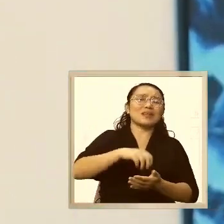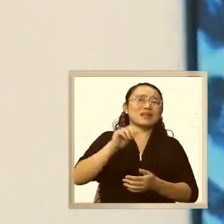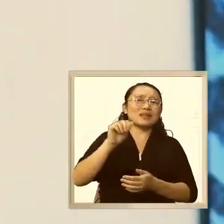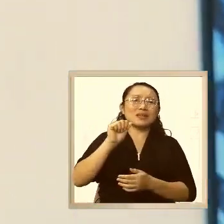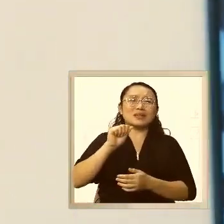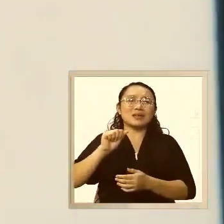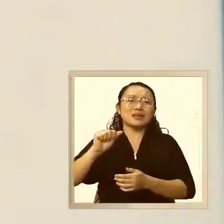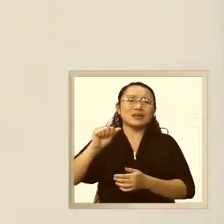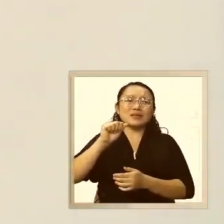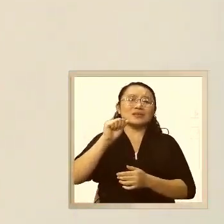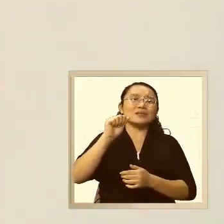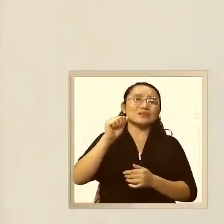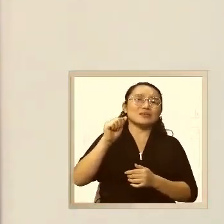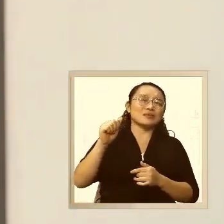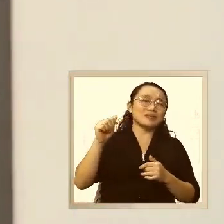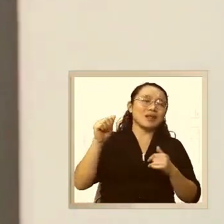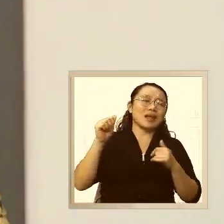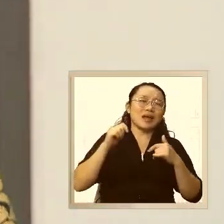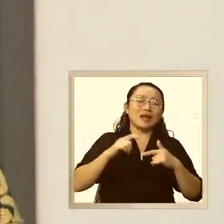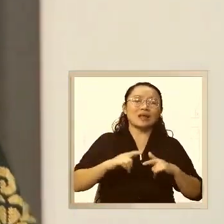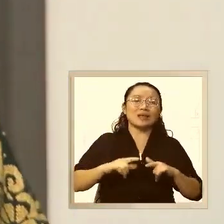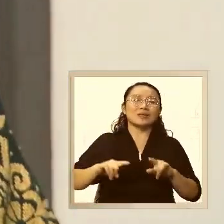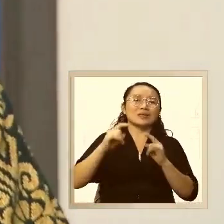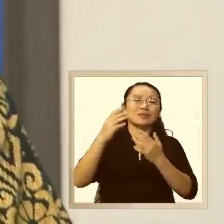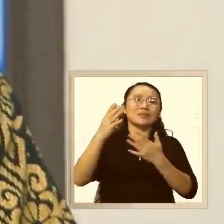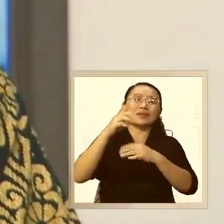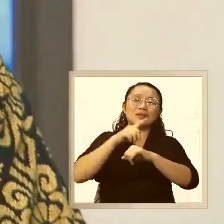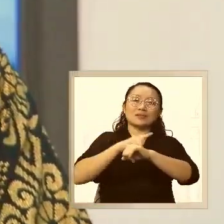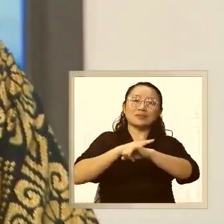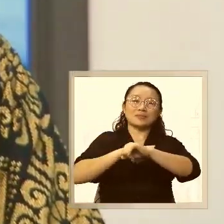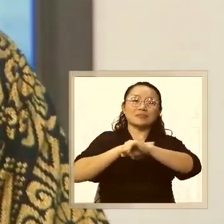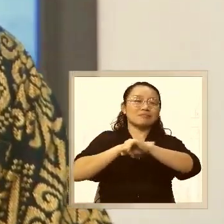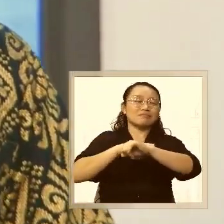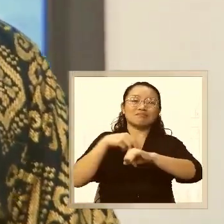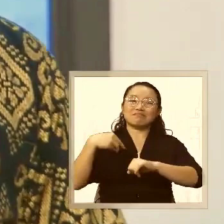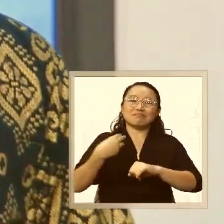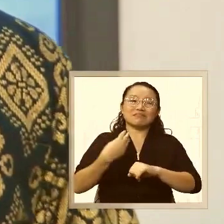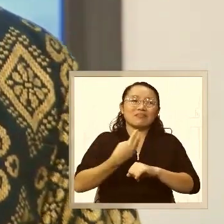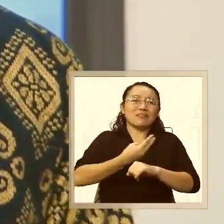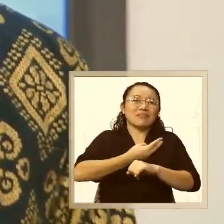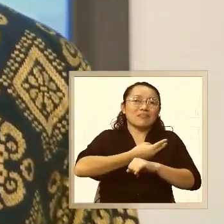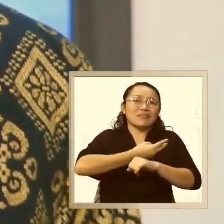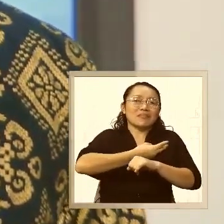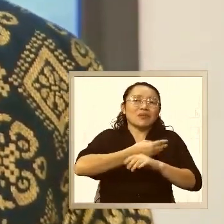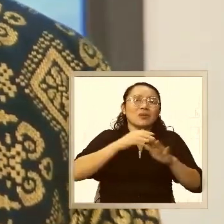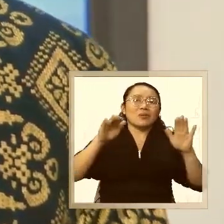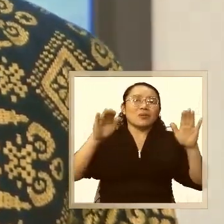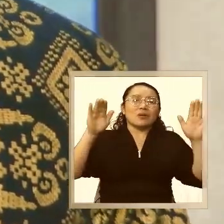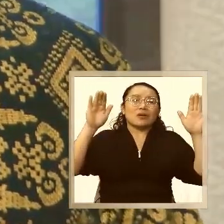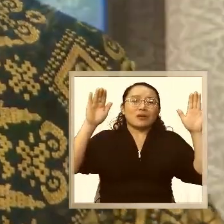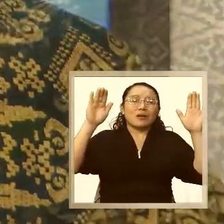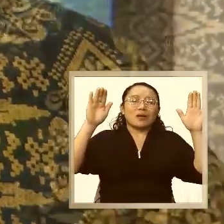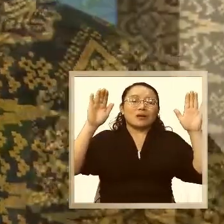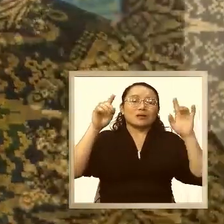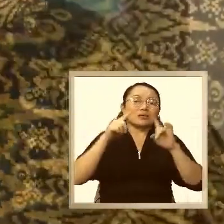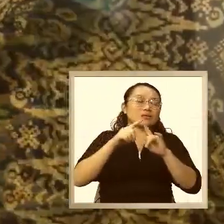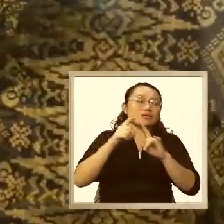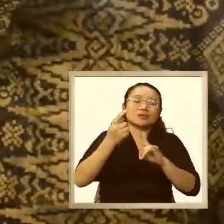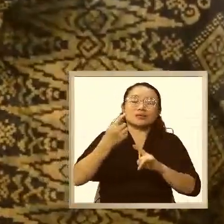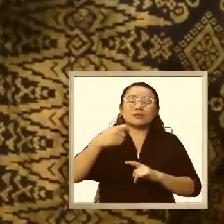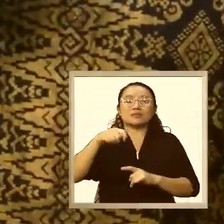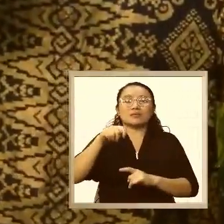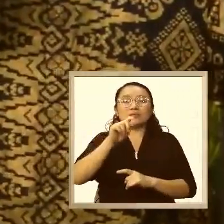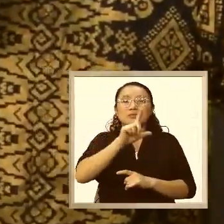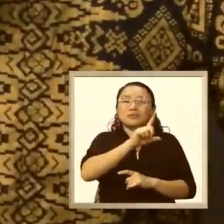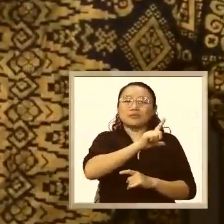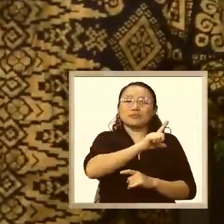knees staying, and this moment we'll surrender to the